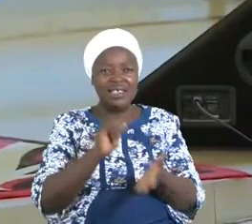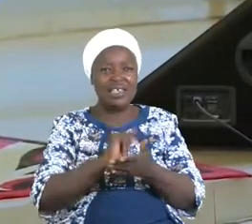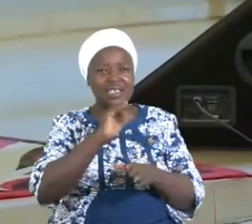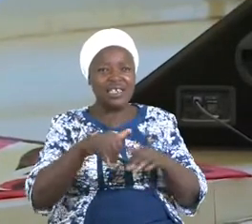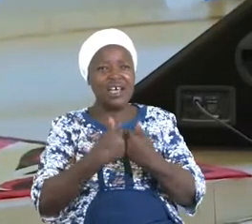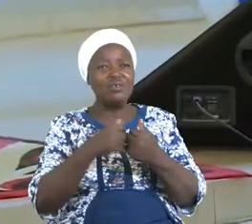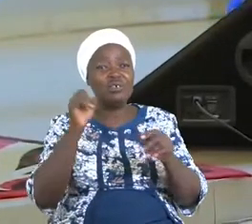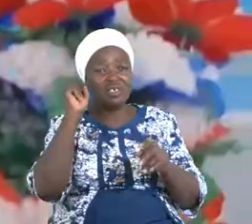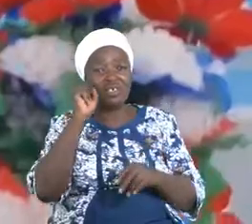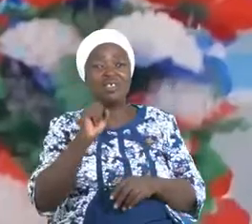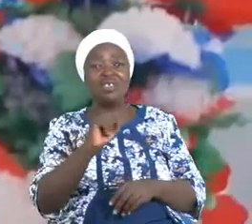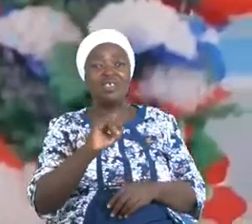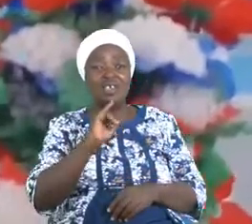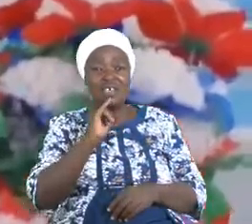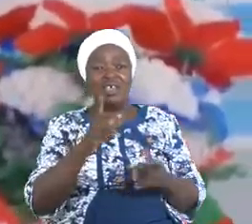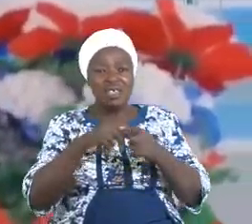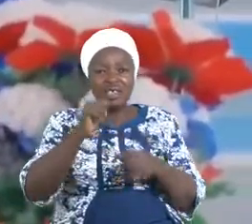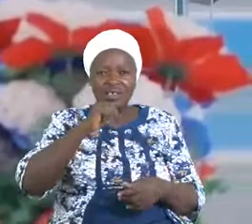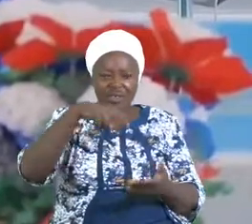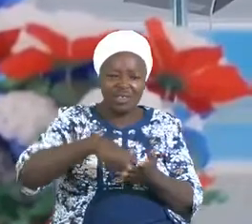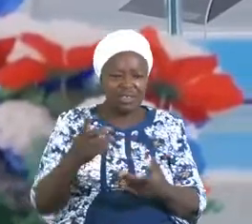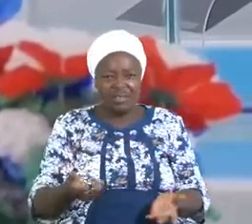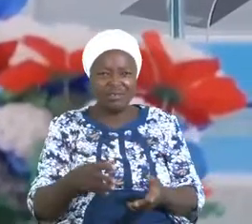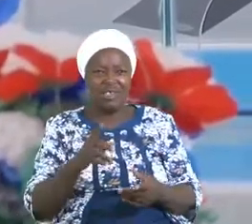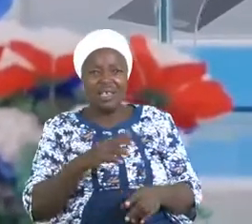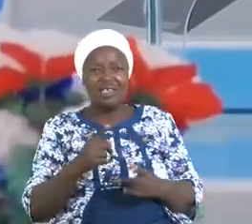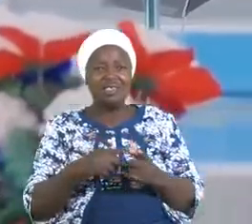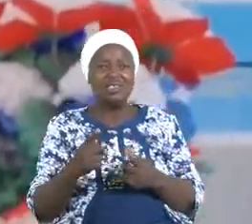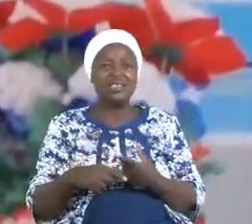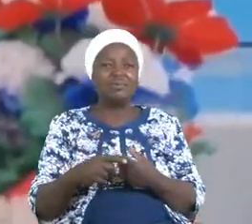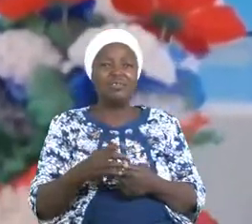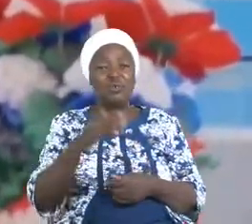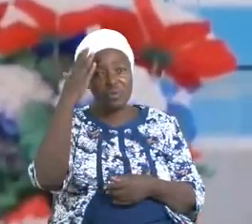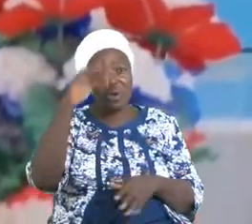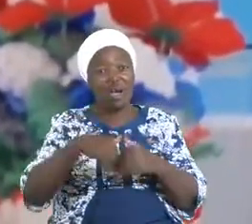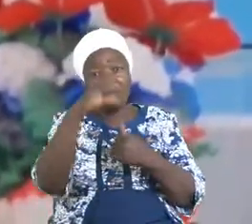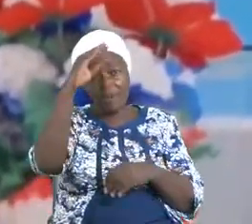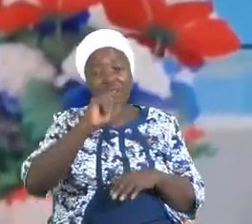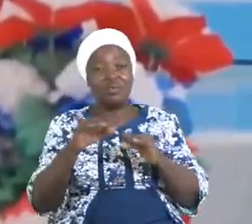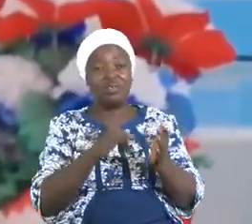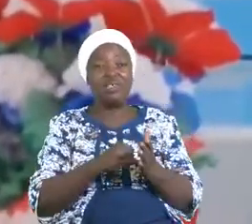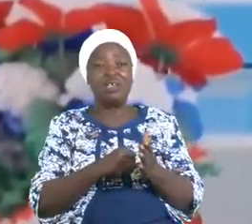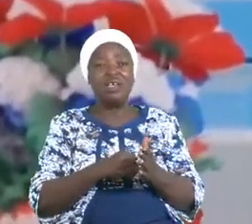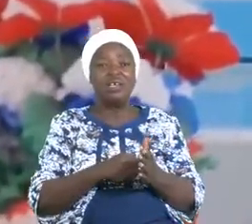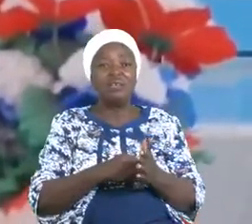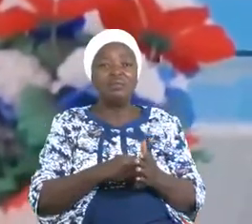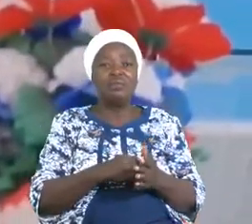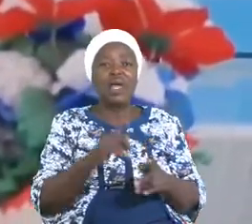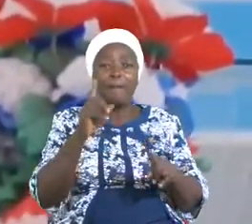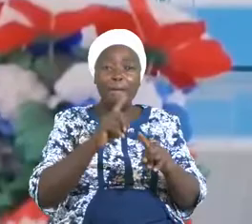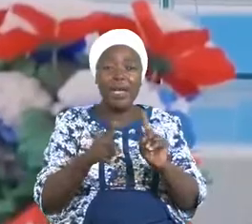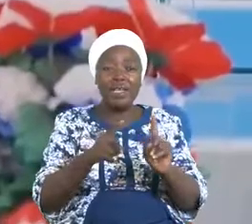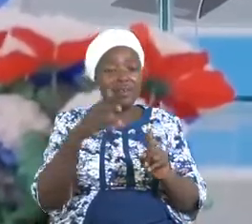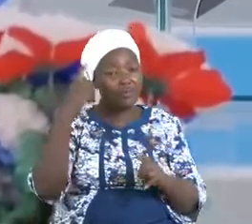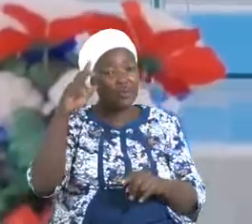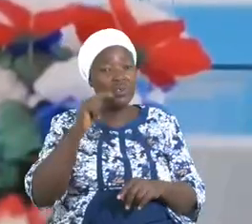That is how I was behaving. I can't squat. I will just stand and do everything that, you know, human being can do to ease himself. For the past 2 weeks, That